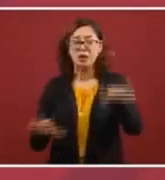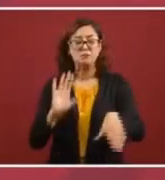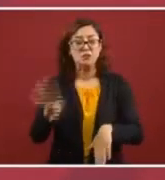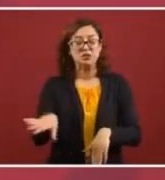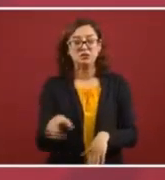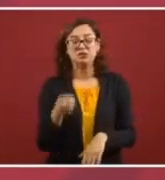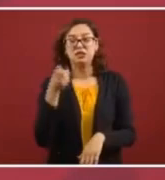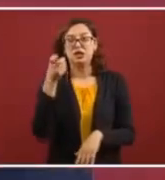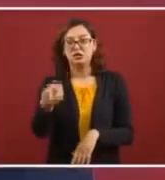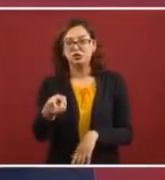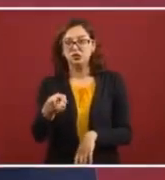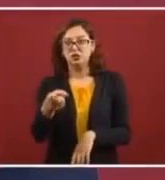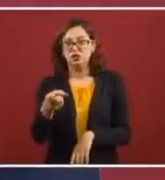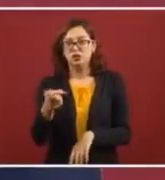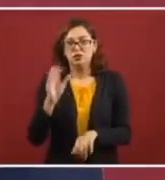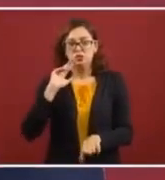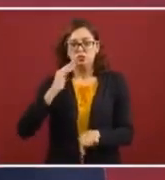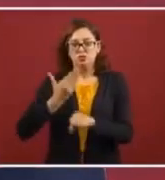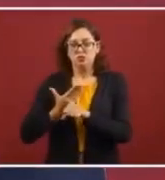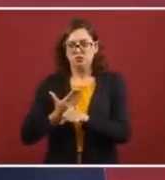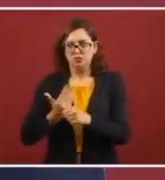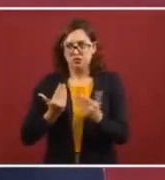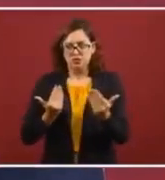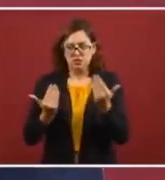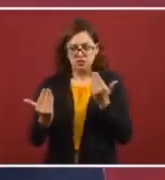because that was the evaluation that we did.